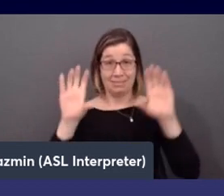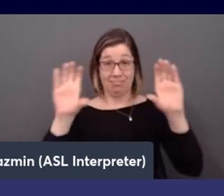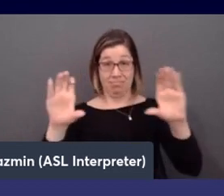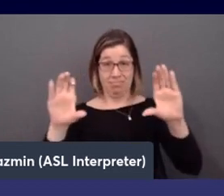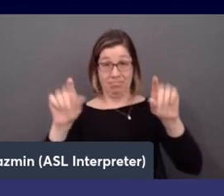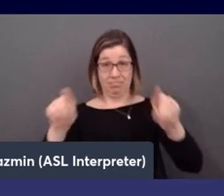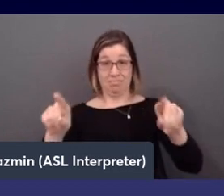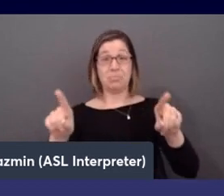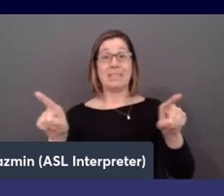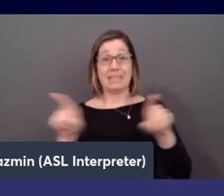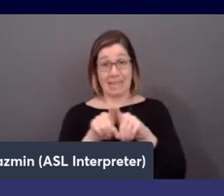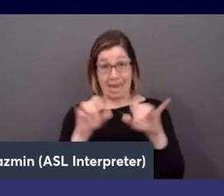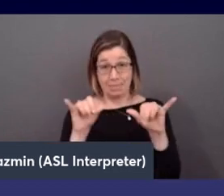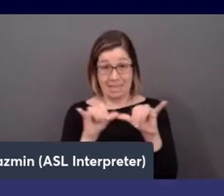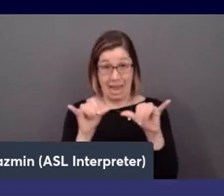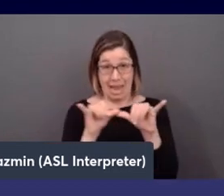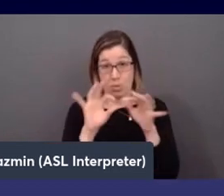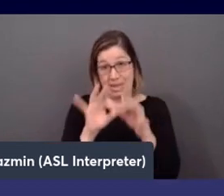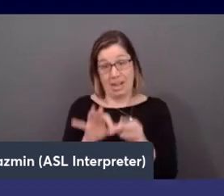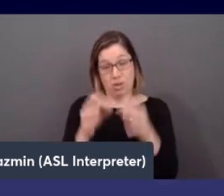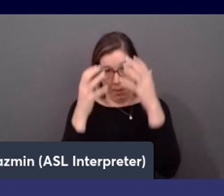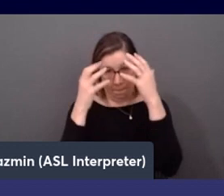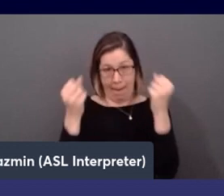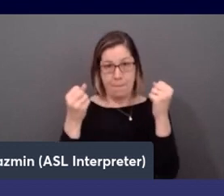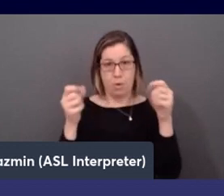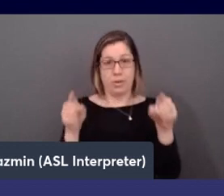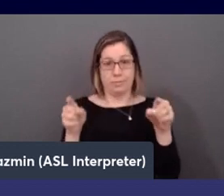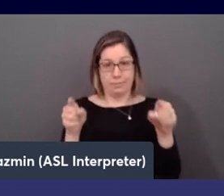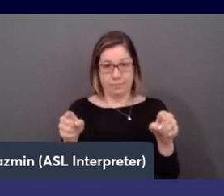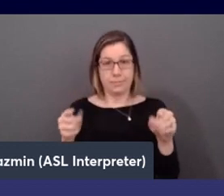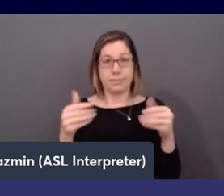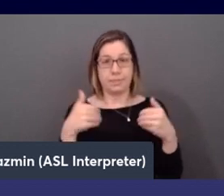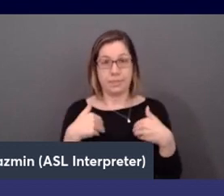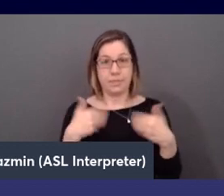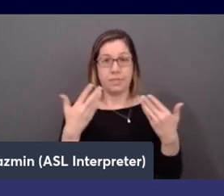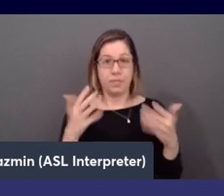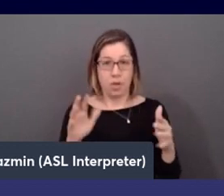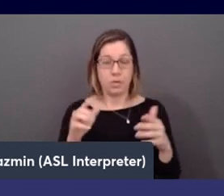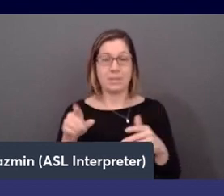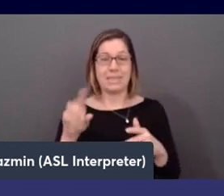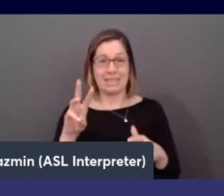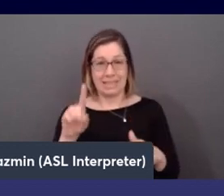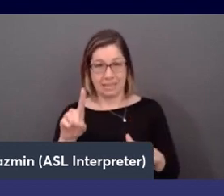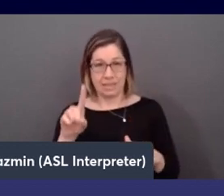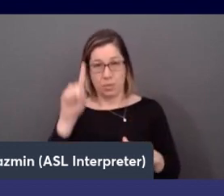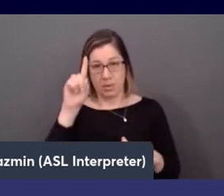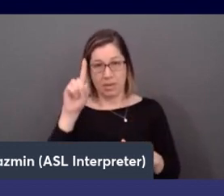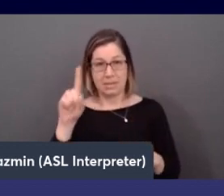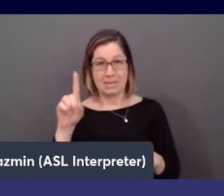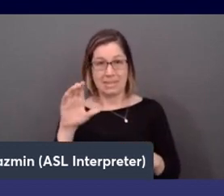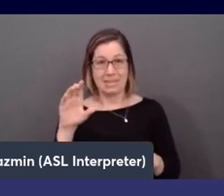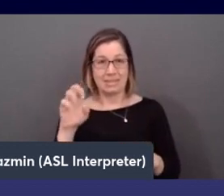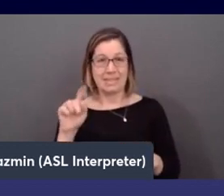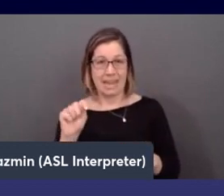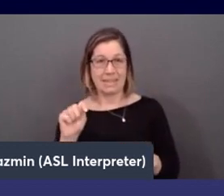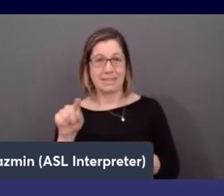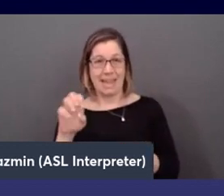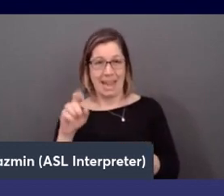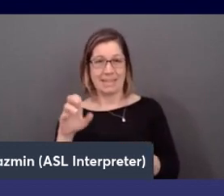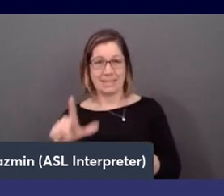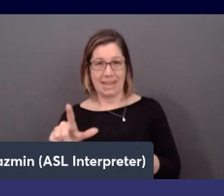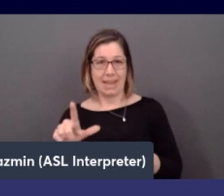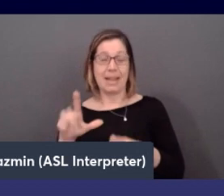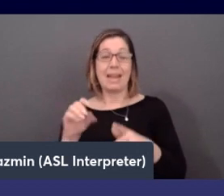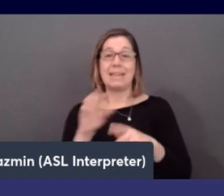terms of memory. And as you can see, we have an hourly price of 61 cents on the XL with R6G and